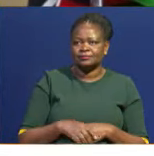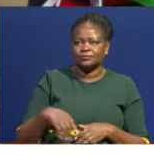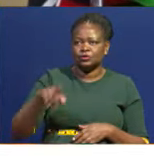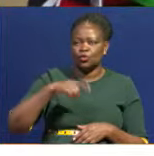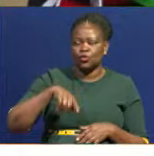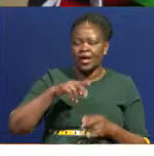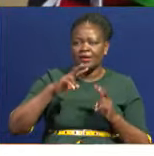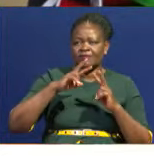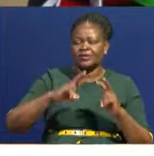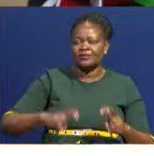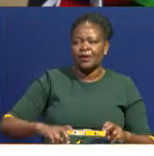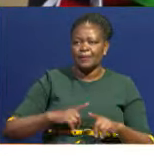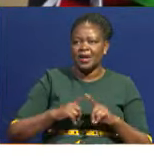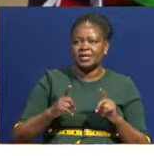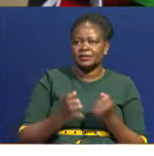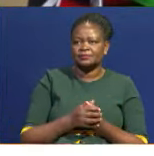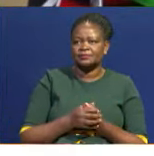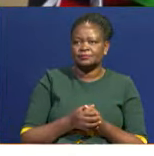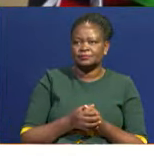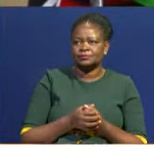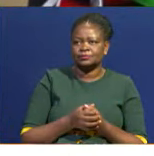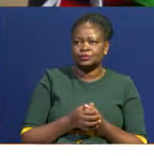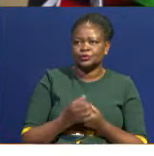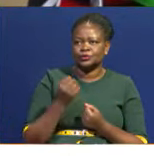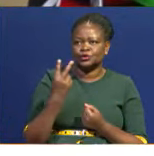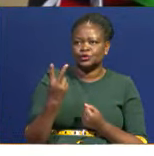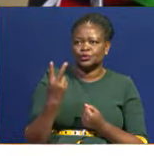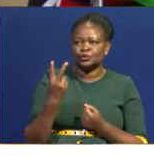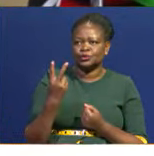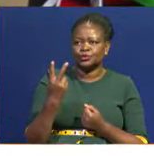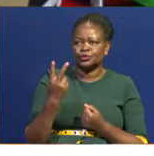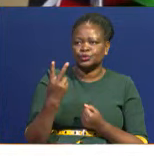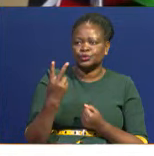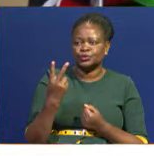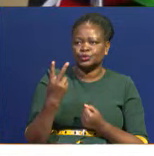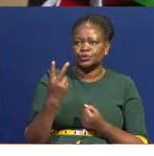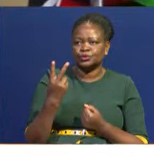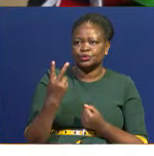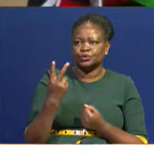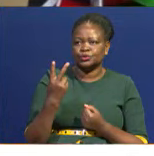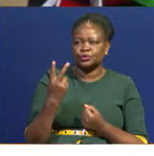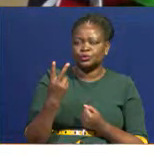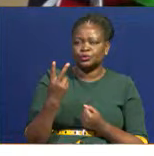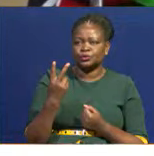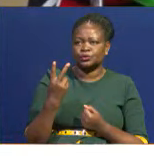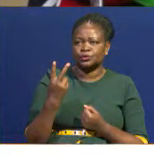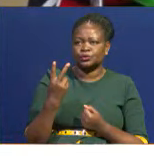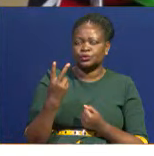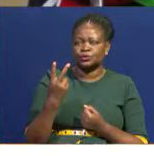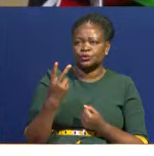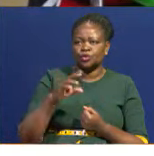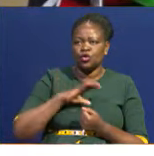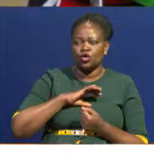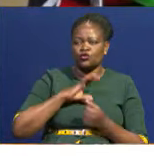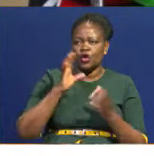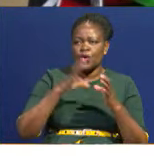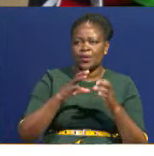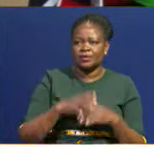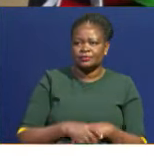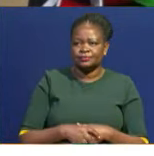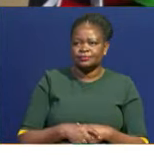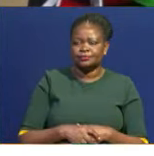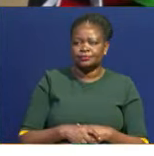are still investigating, but it is the two owners of the company that